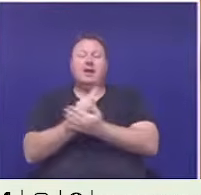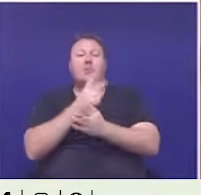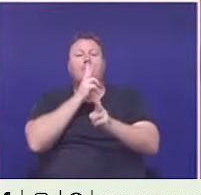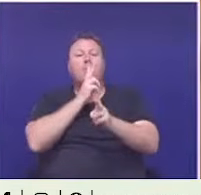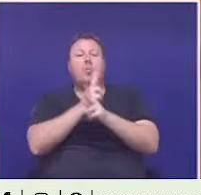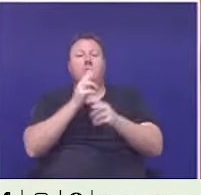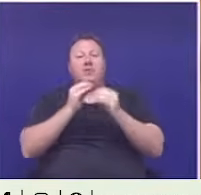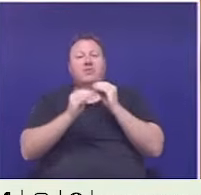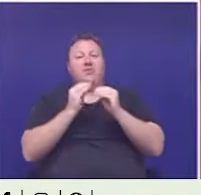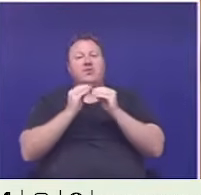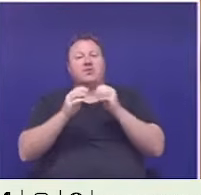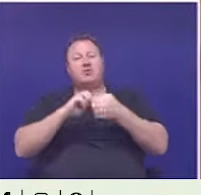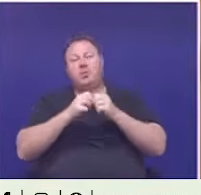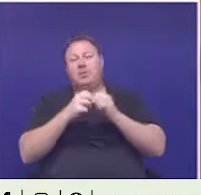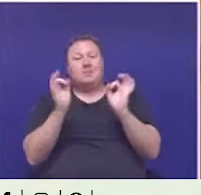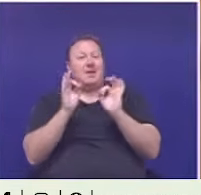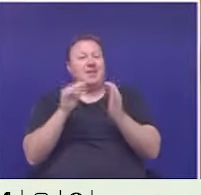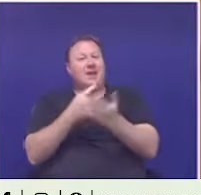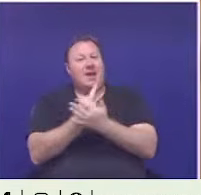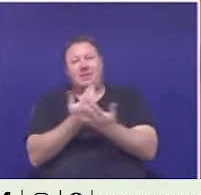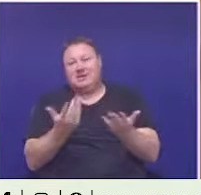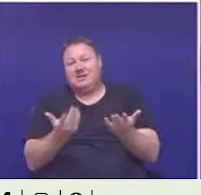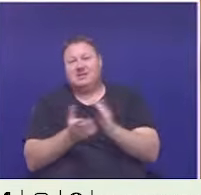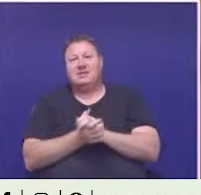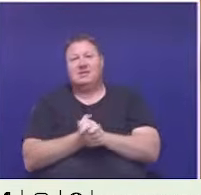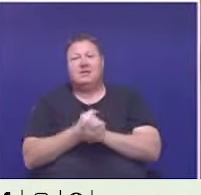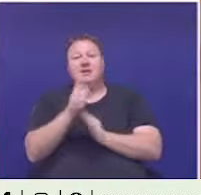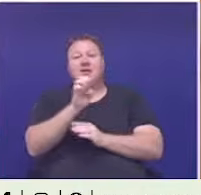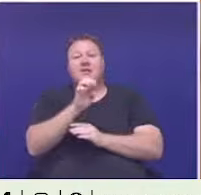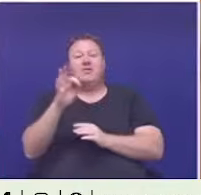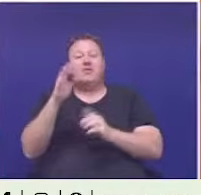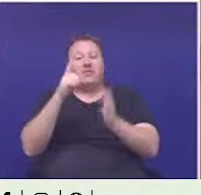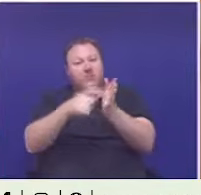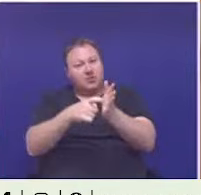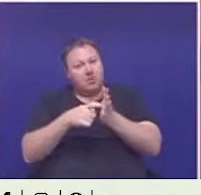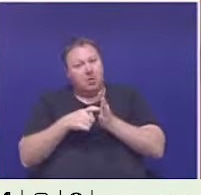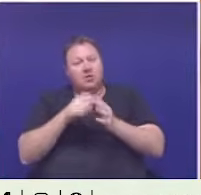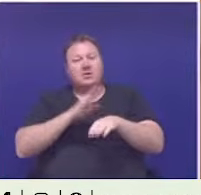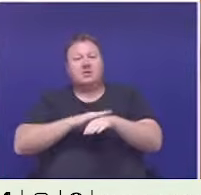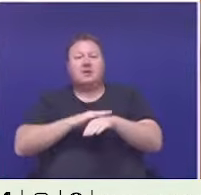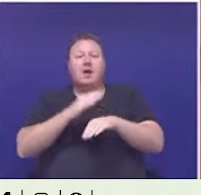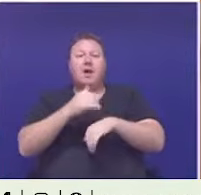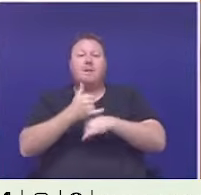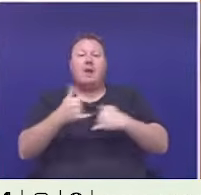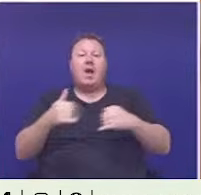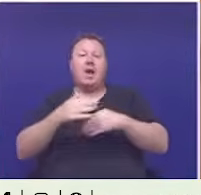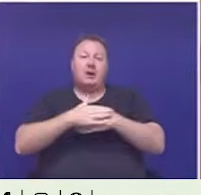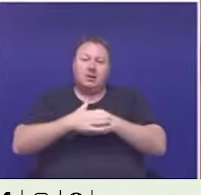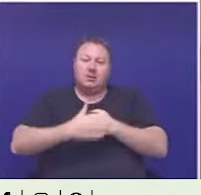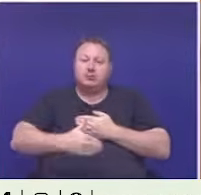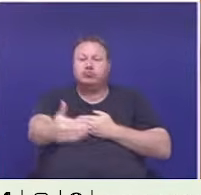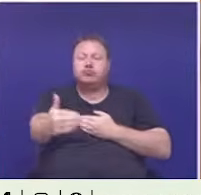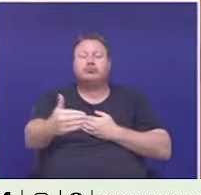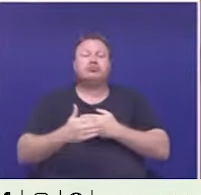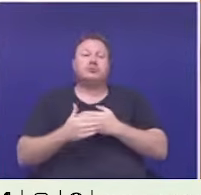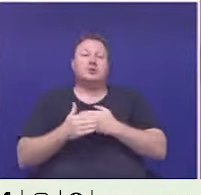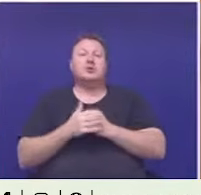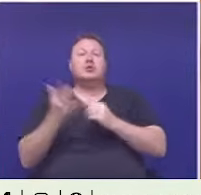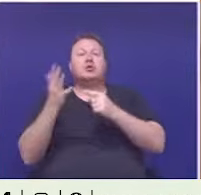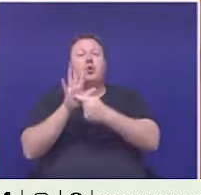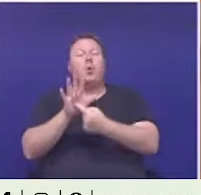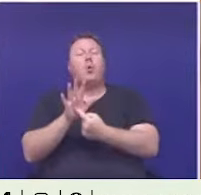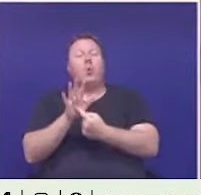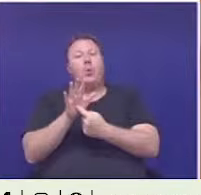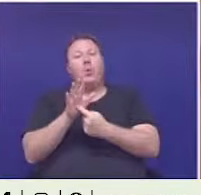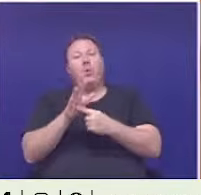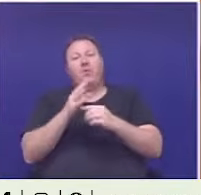this problem, but nothing happens. The EFF demands that you give timelines and proper information regarding the reparation of